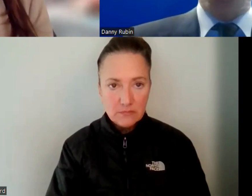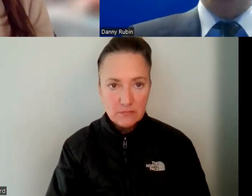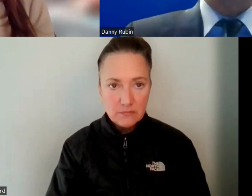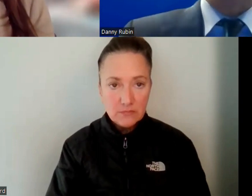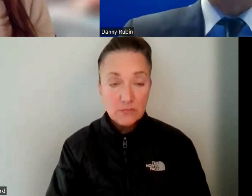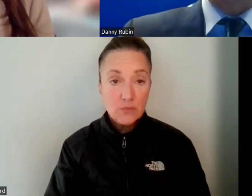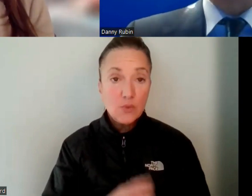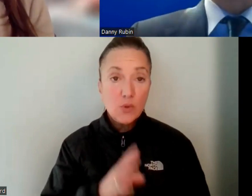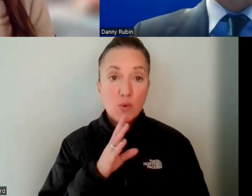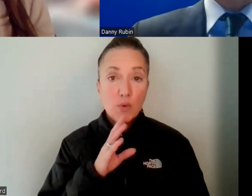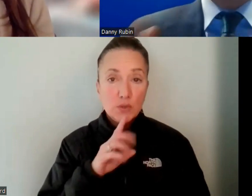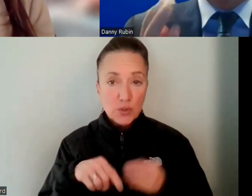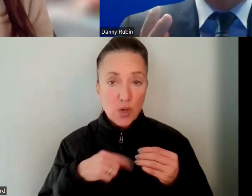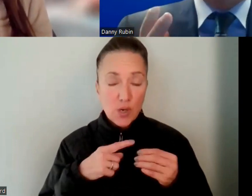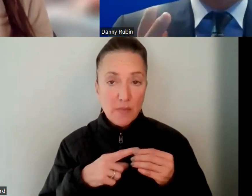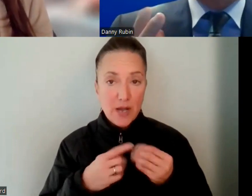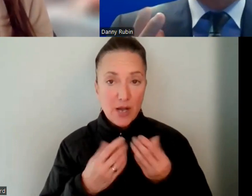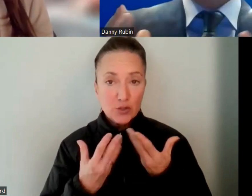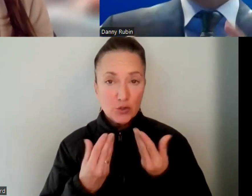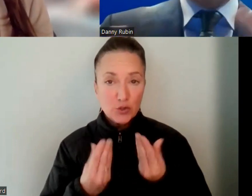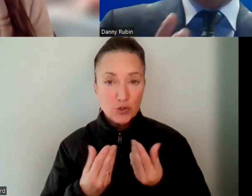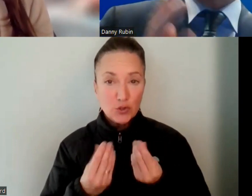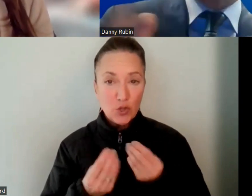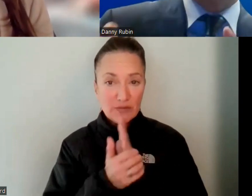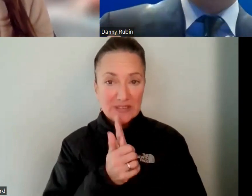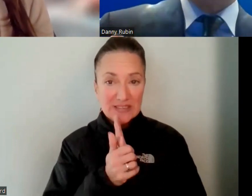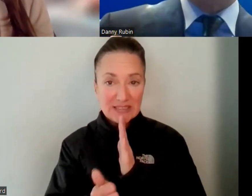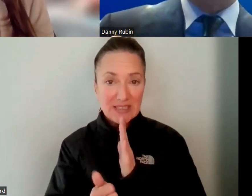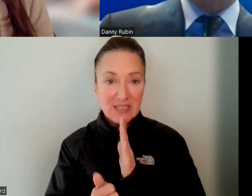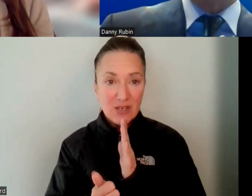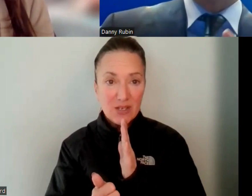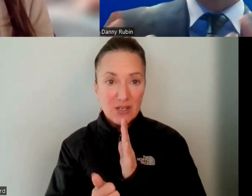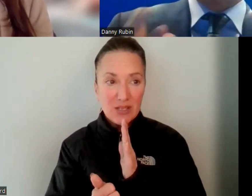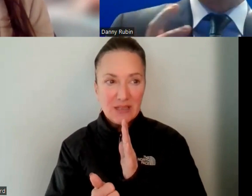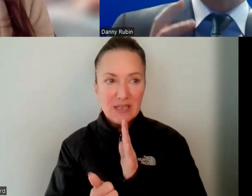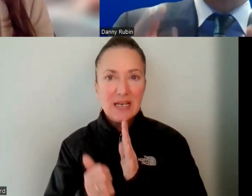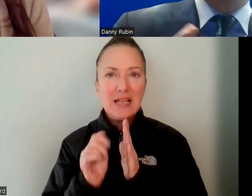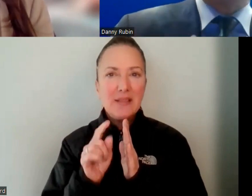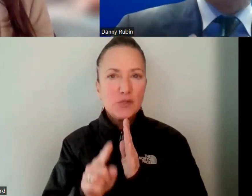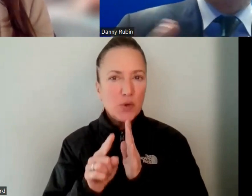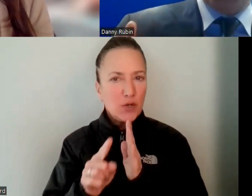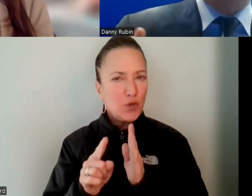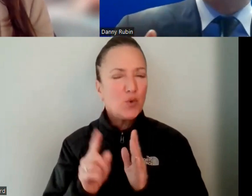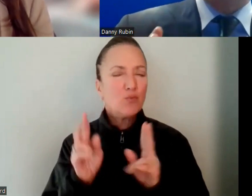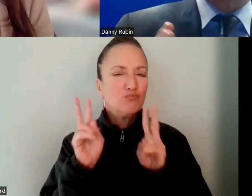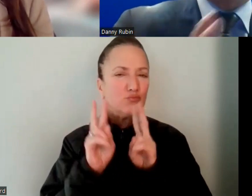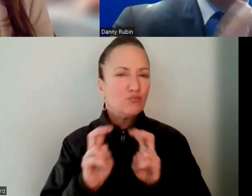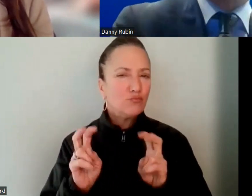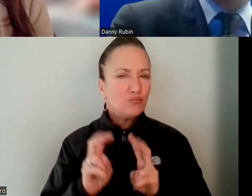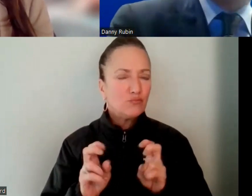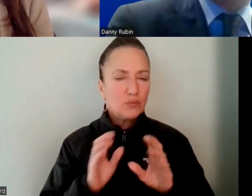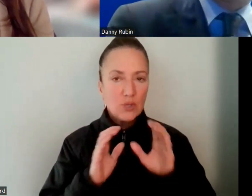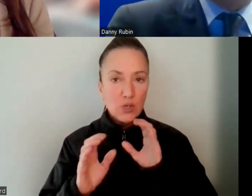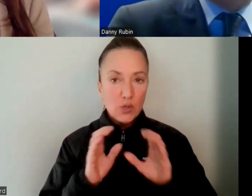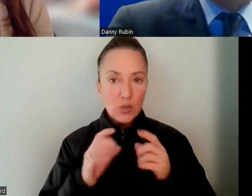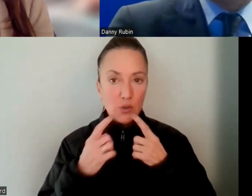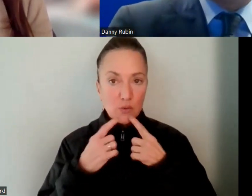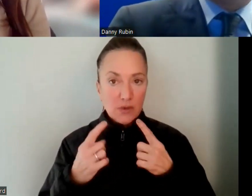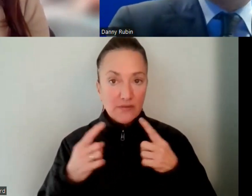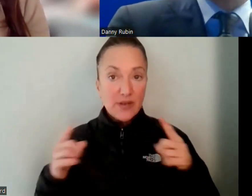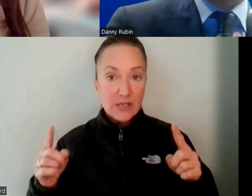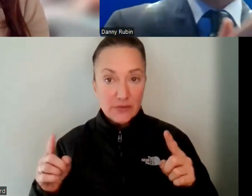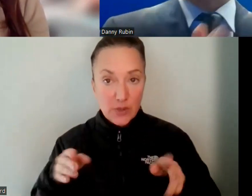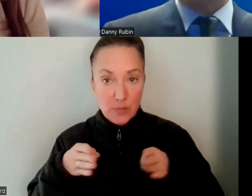talk about soft skills, right? Because it's Mhm. knowing like the situation and how to communicate effectively so that they feel